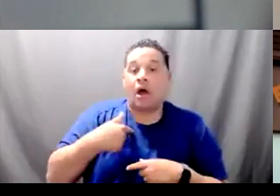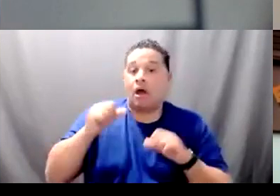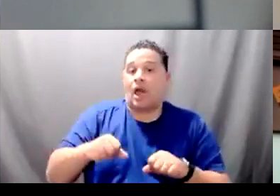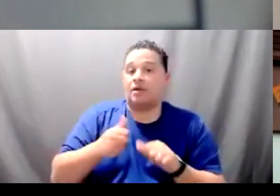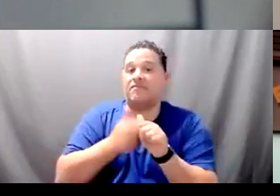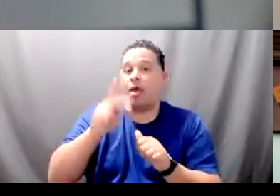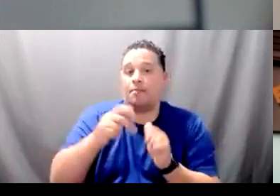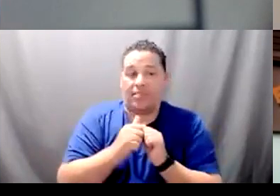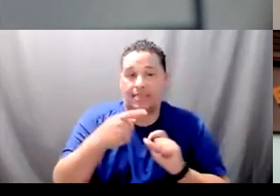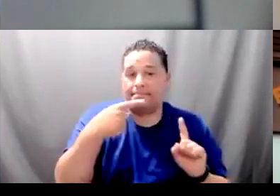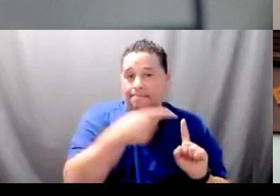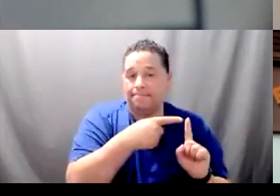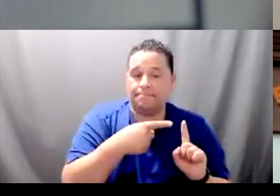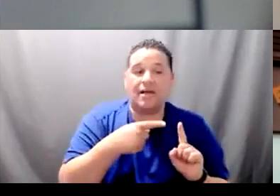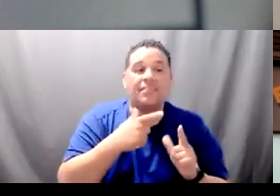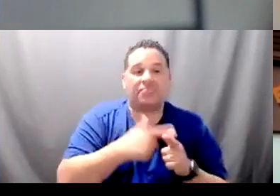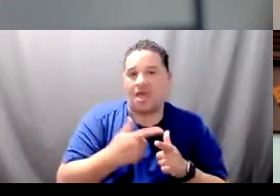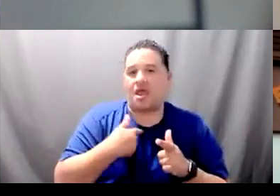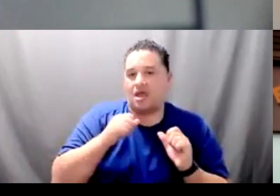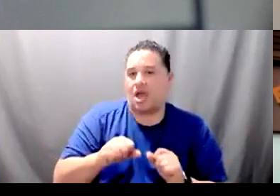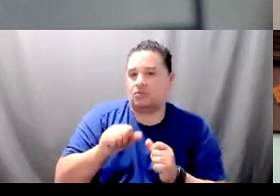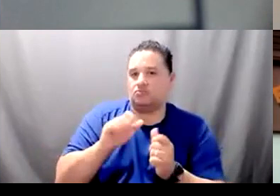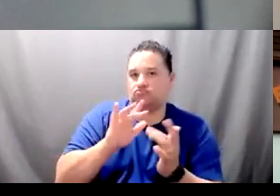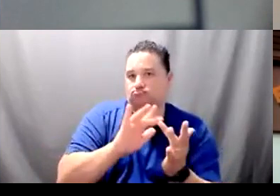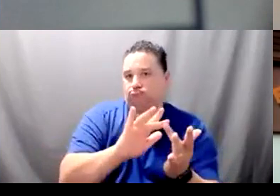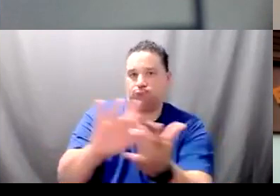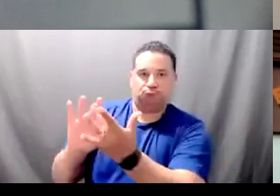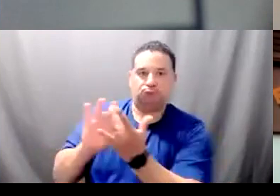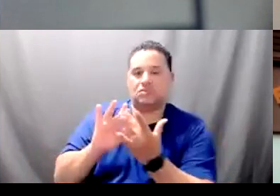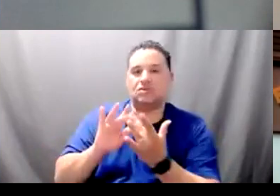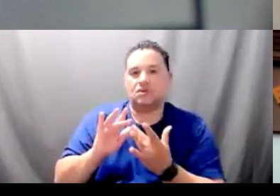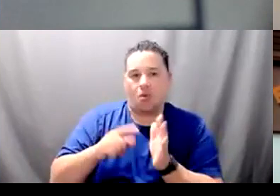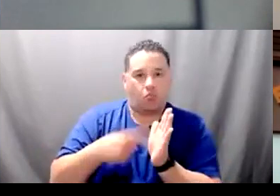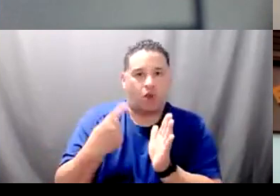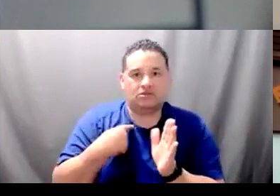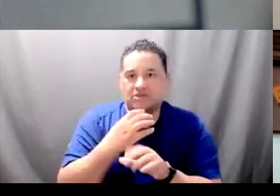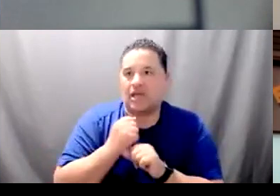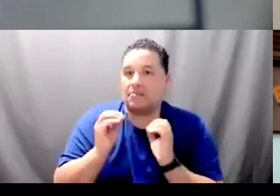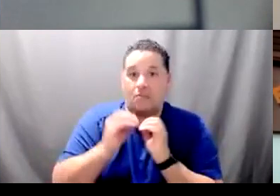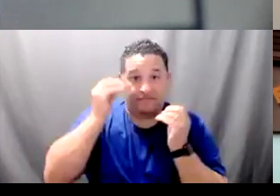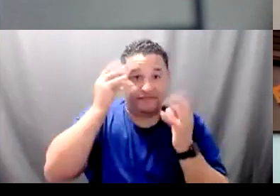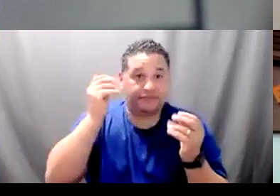with him, and then I can reach out to you and the group once I have more information.